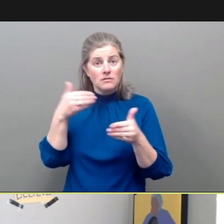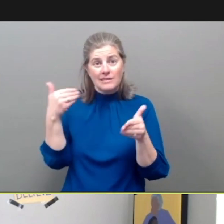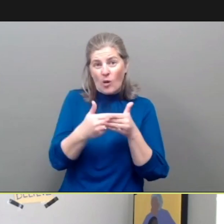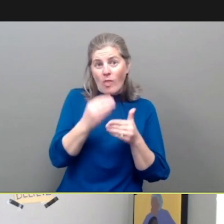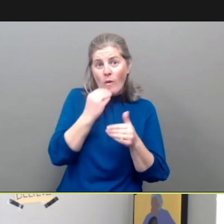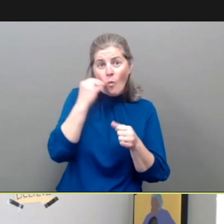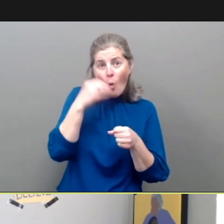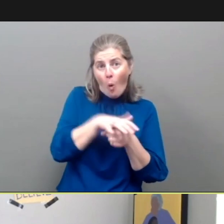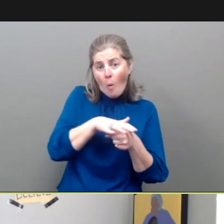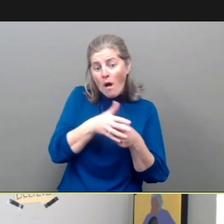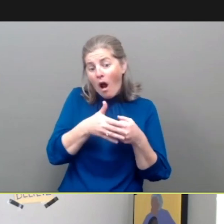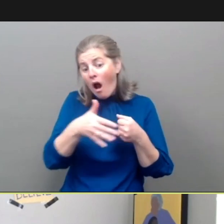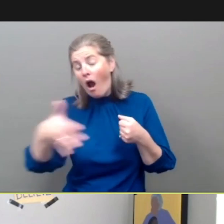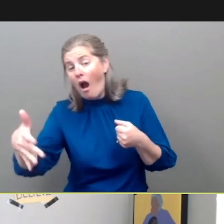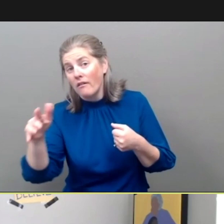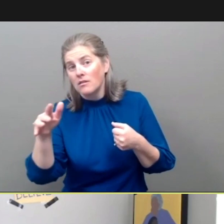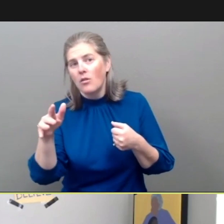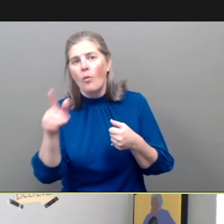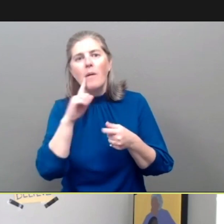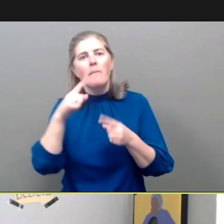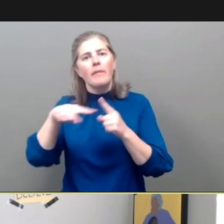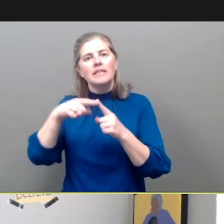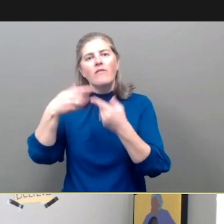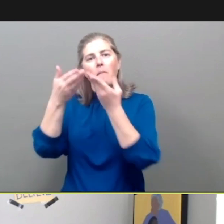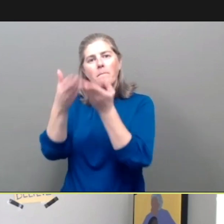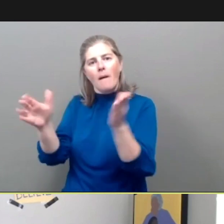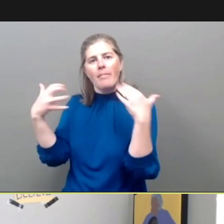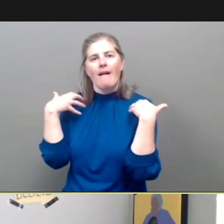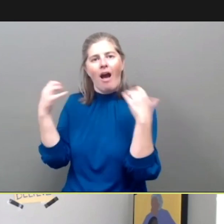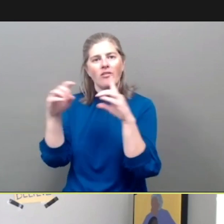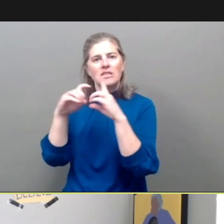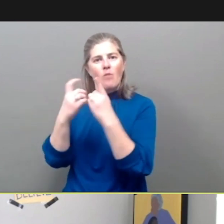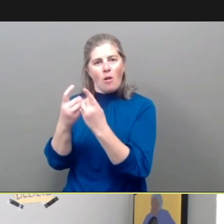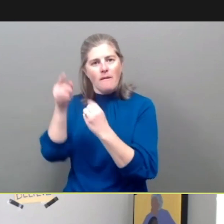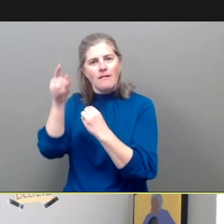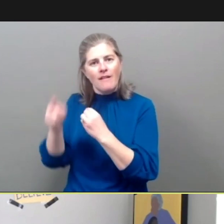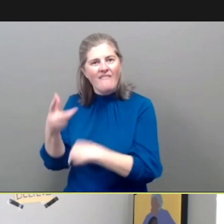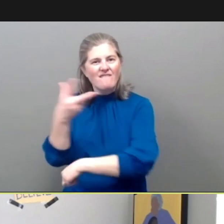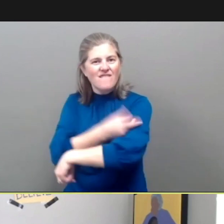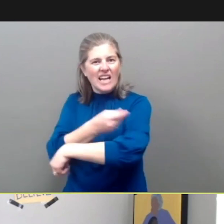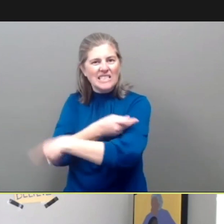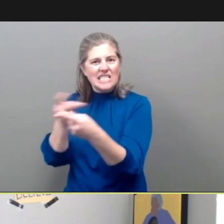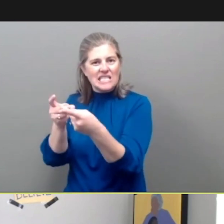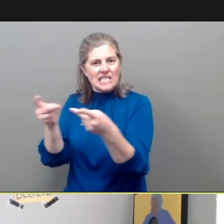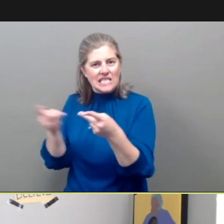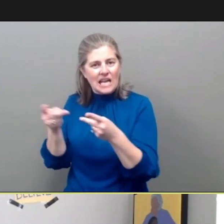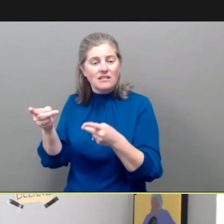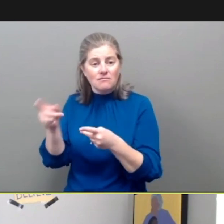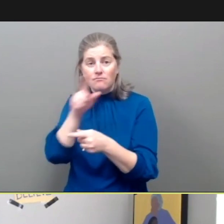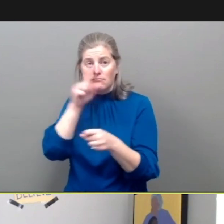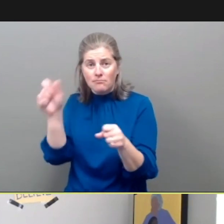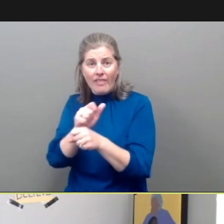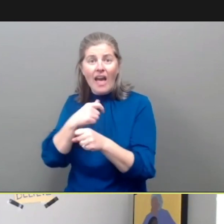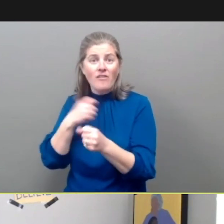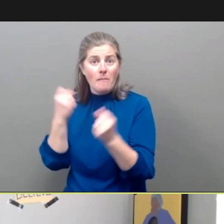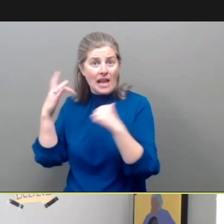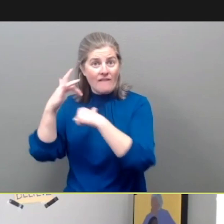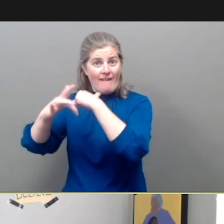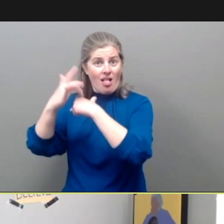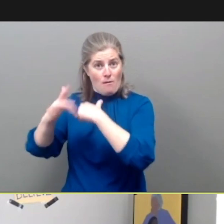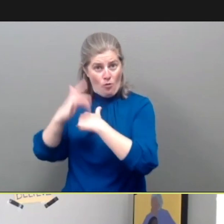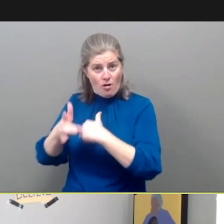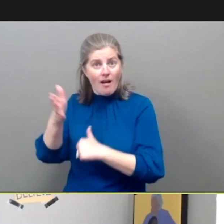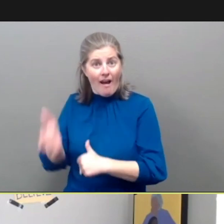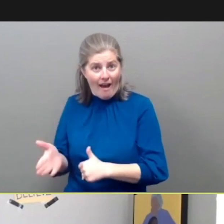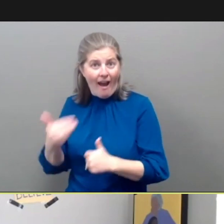homes. We also have a lot of public health department vaccine sites that actually have a lot of slots available